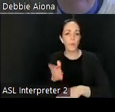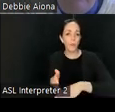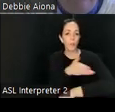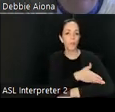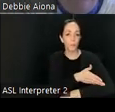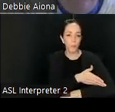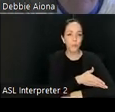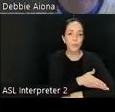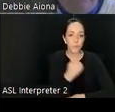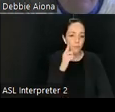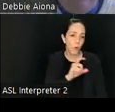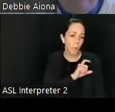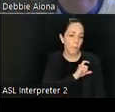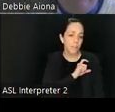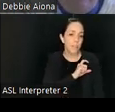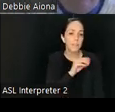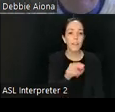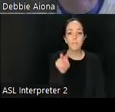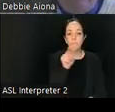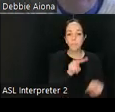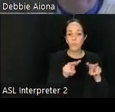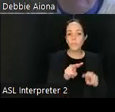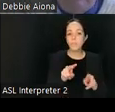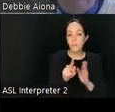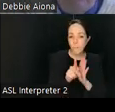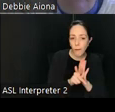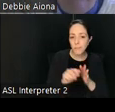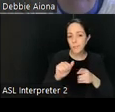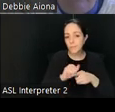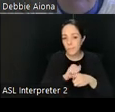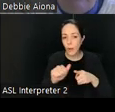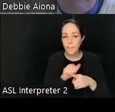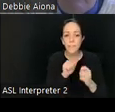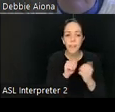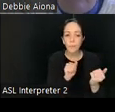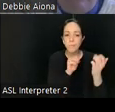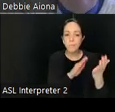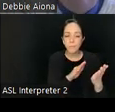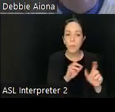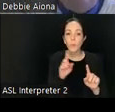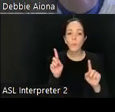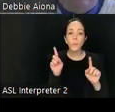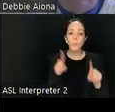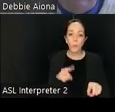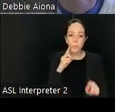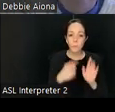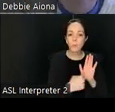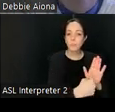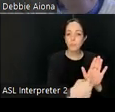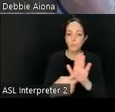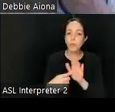will be presented to the public and city council. Oral testimony will be accepted at city council sessions.